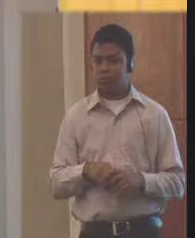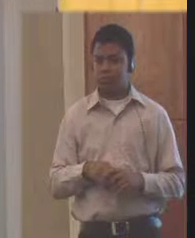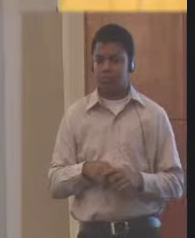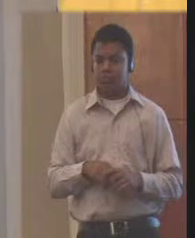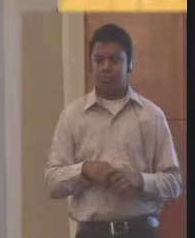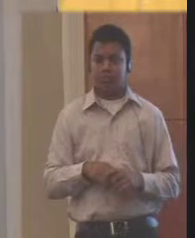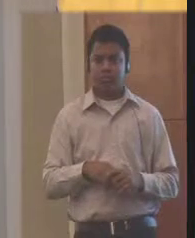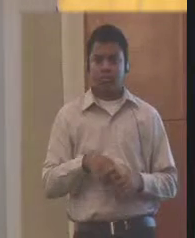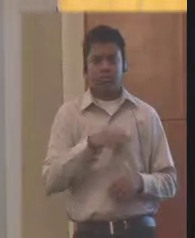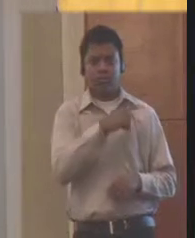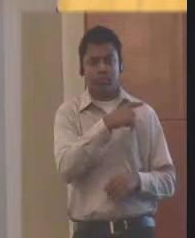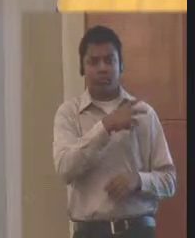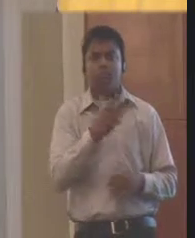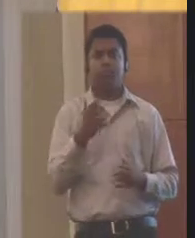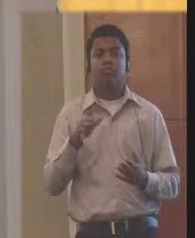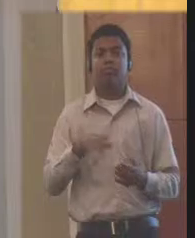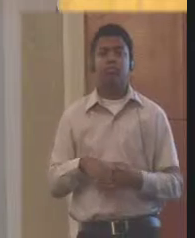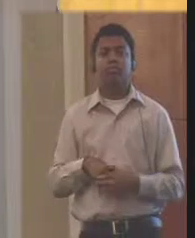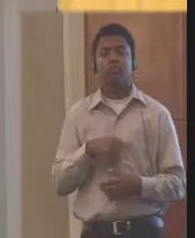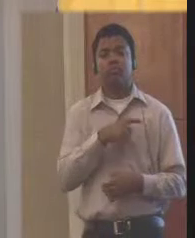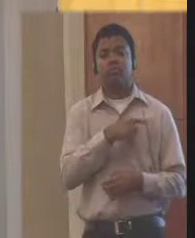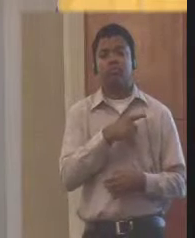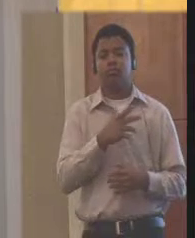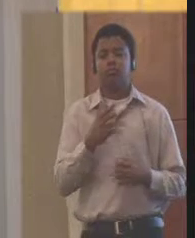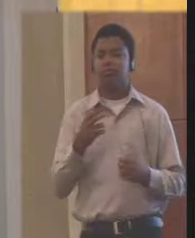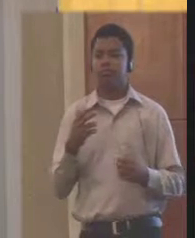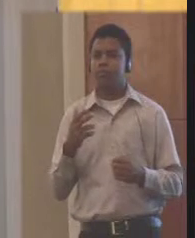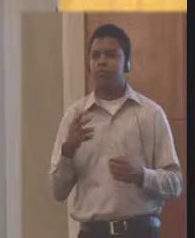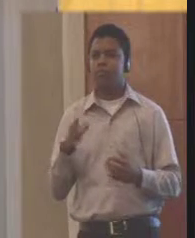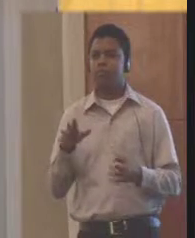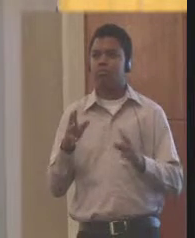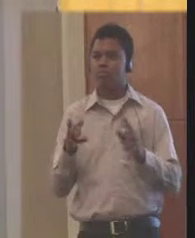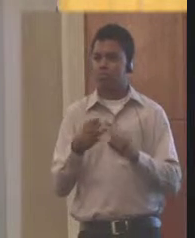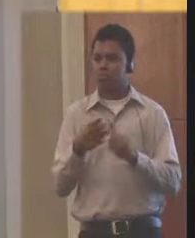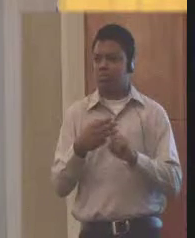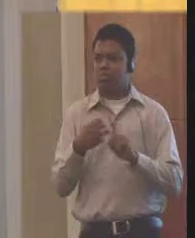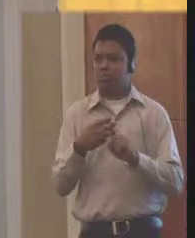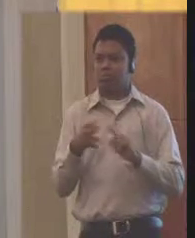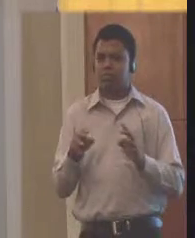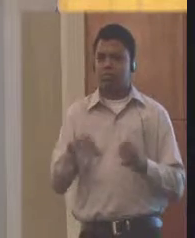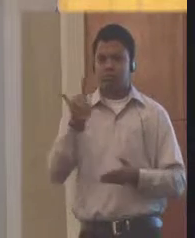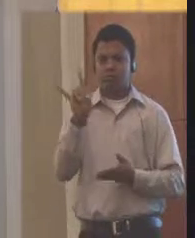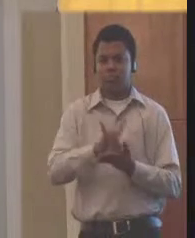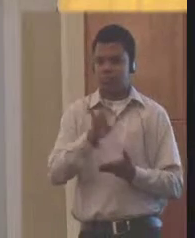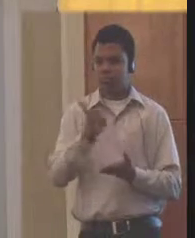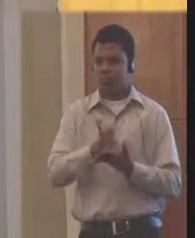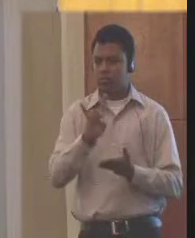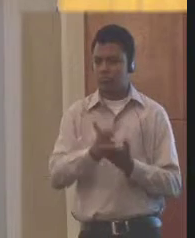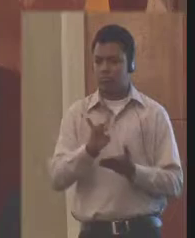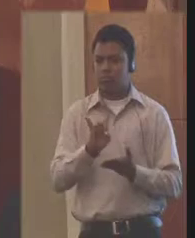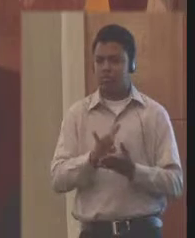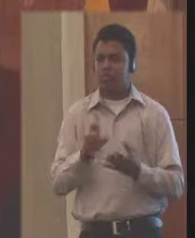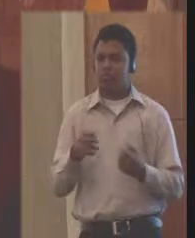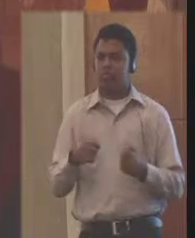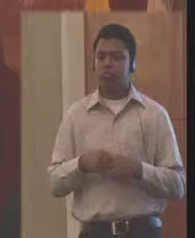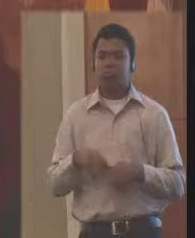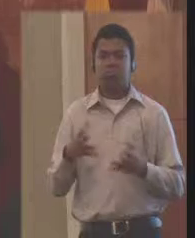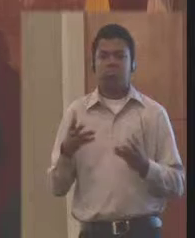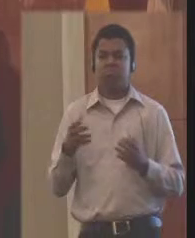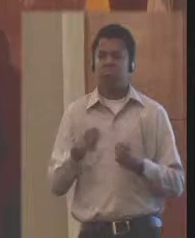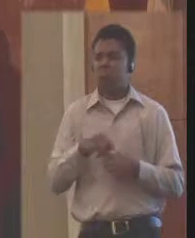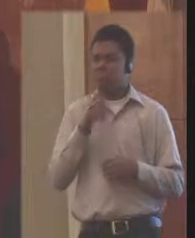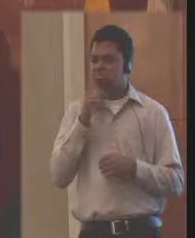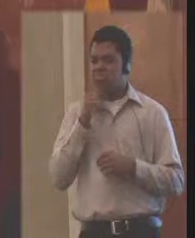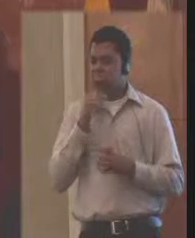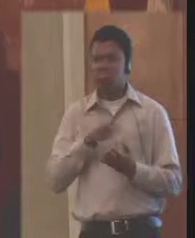They're not trying to make profit out of this through this series. I don't know why the publisher got involved, but it's a fantastic publication on the ins and